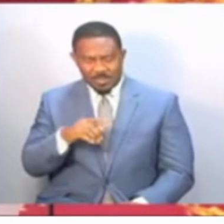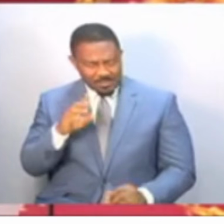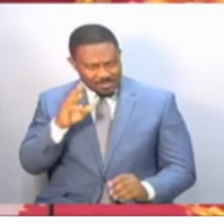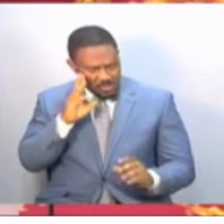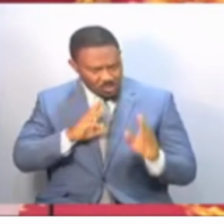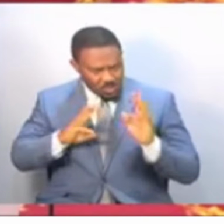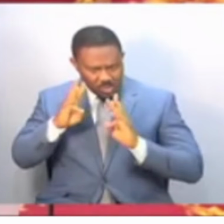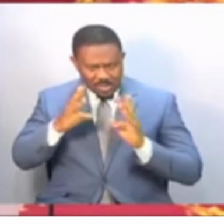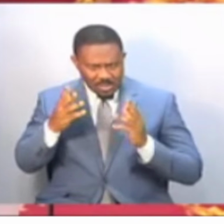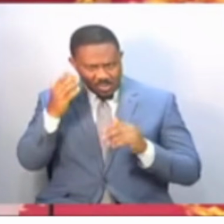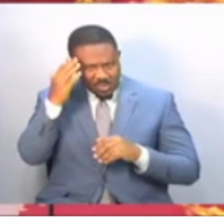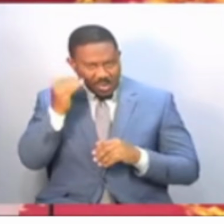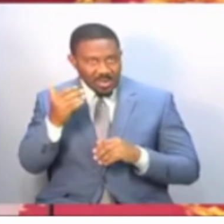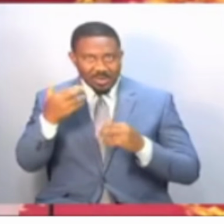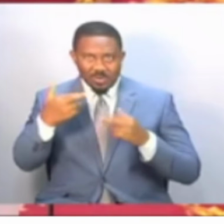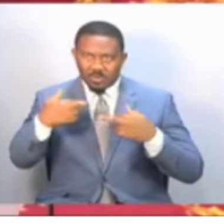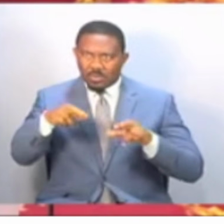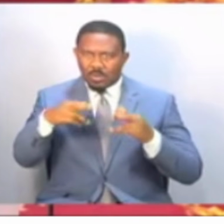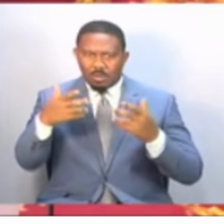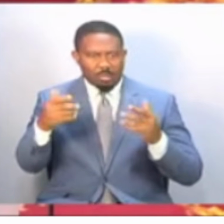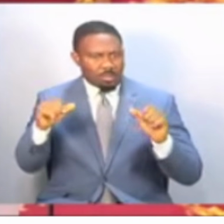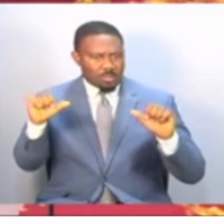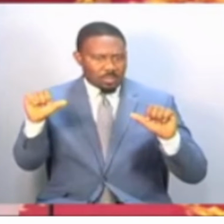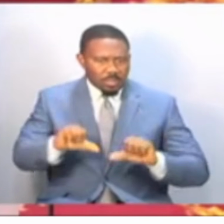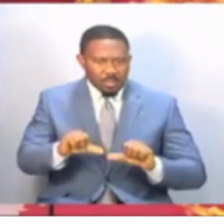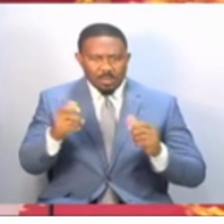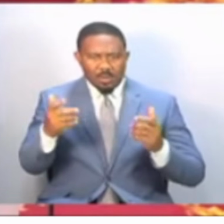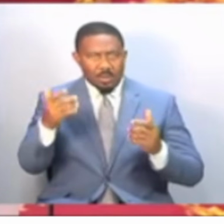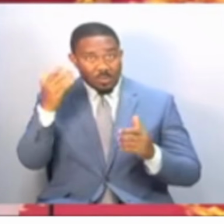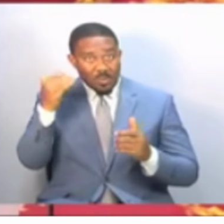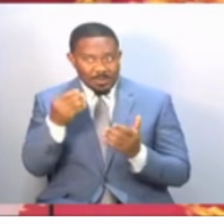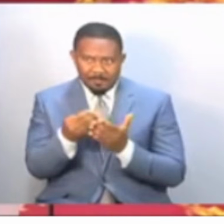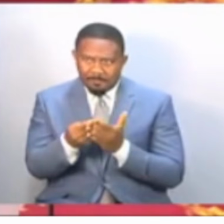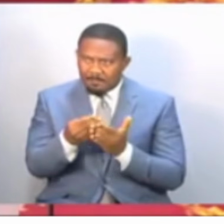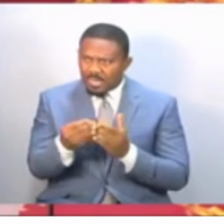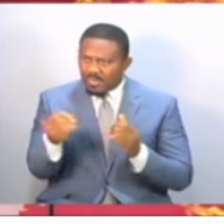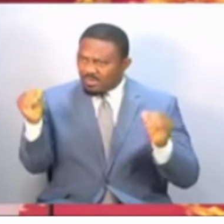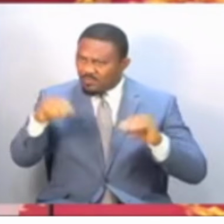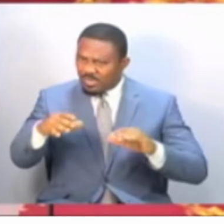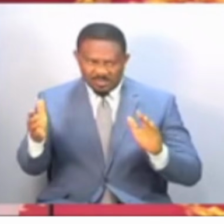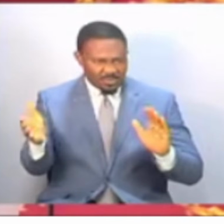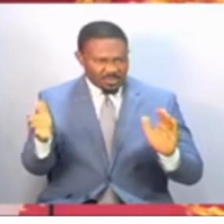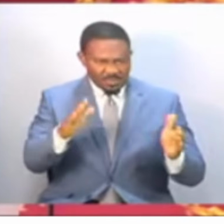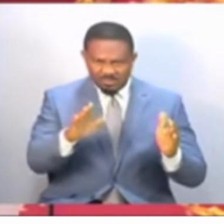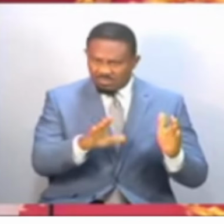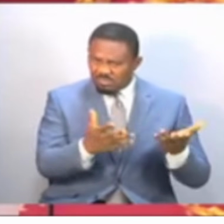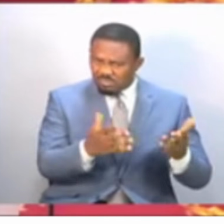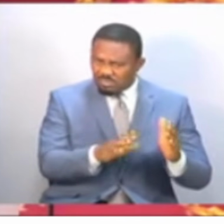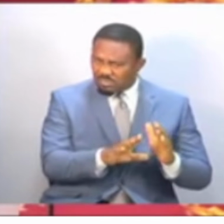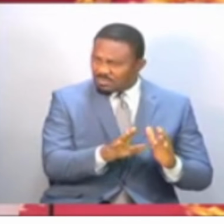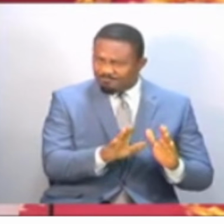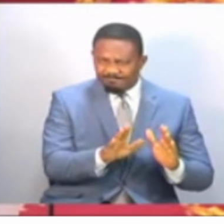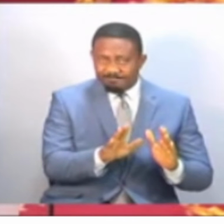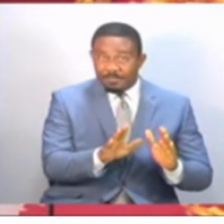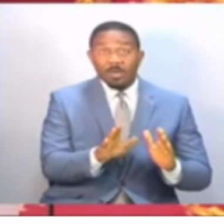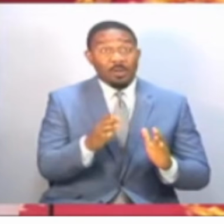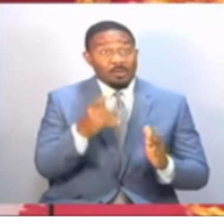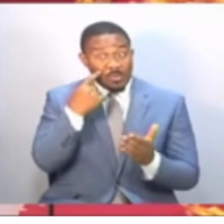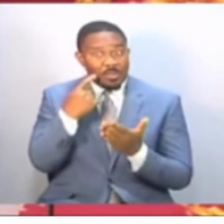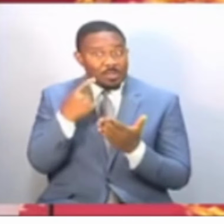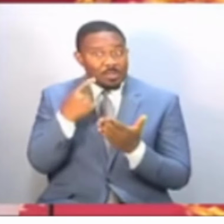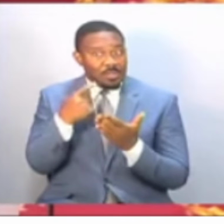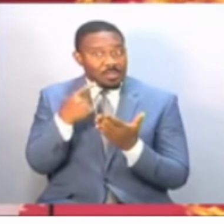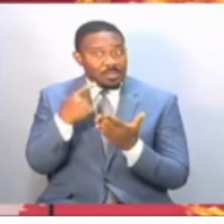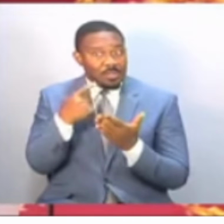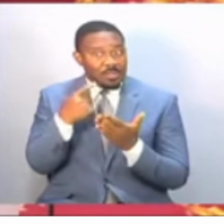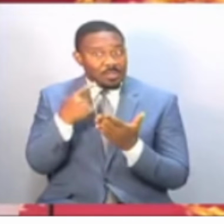state of our roads, mindful of the amount of monies invested. In the spirit of probity, accountability, and